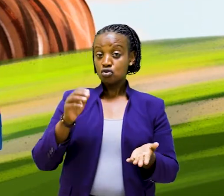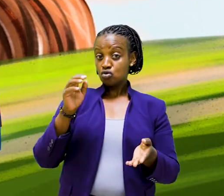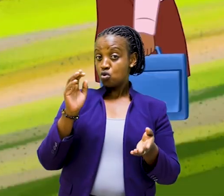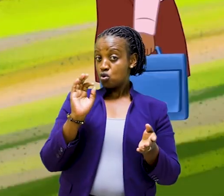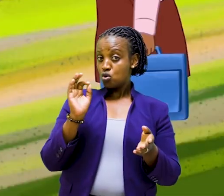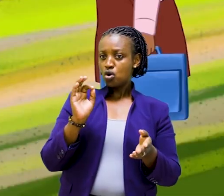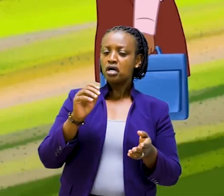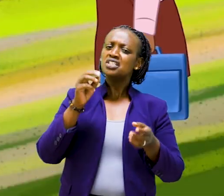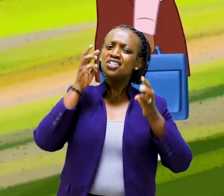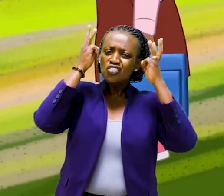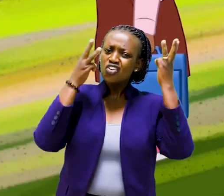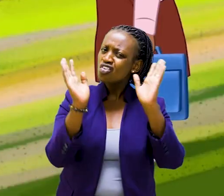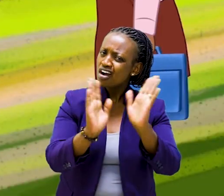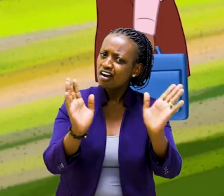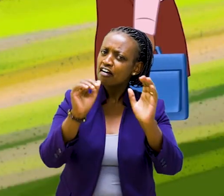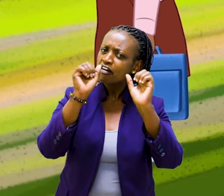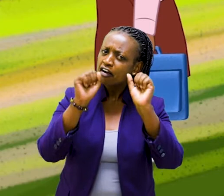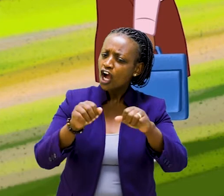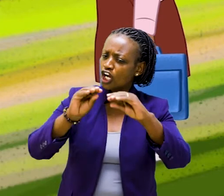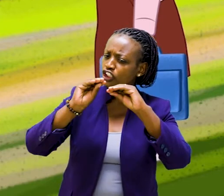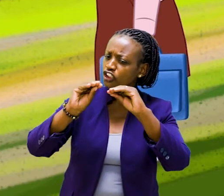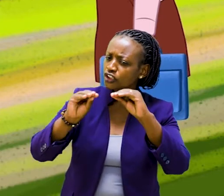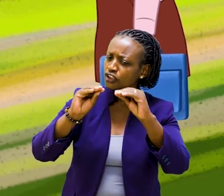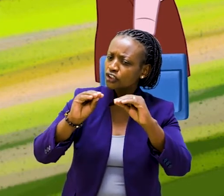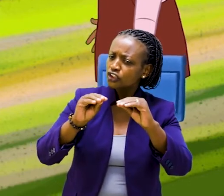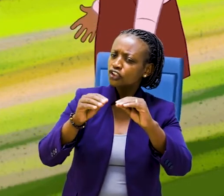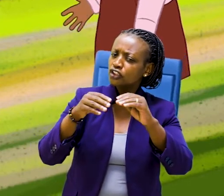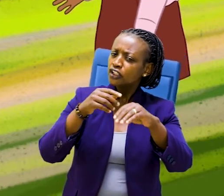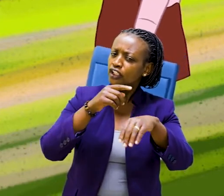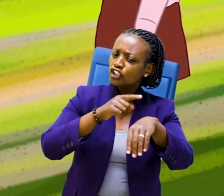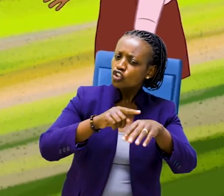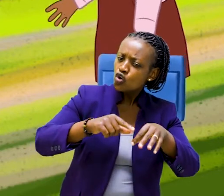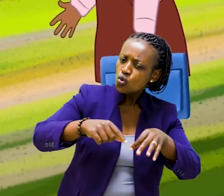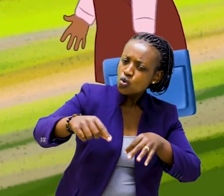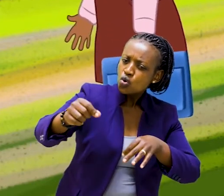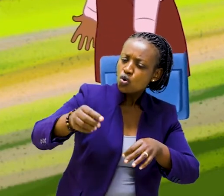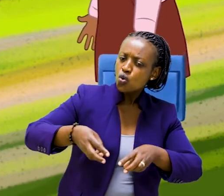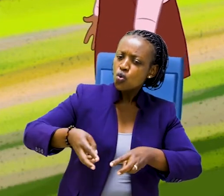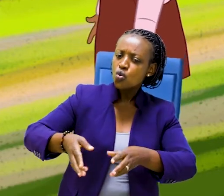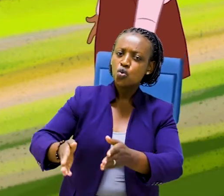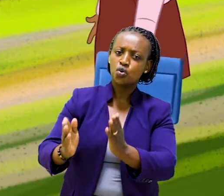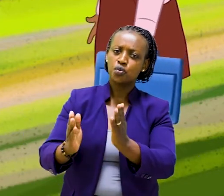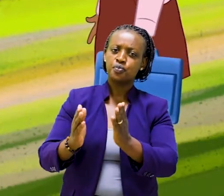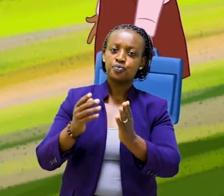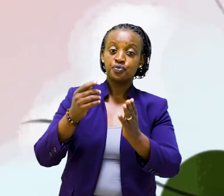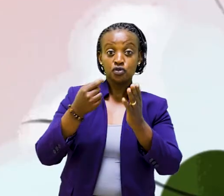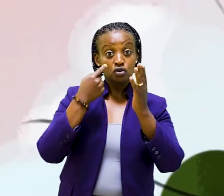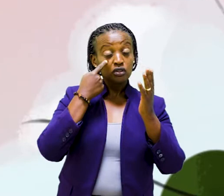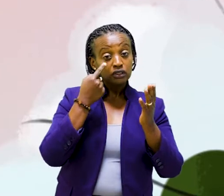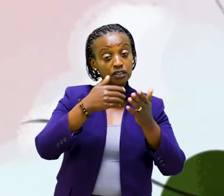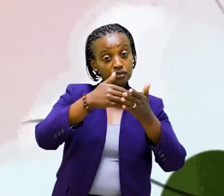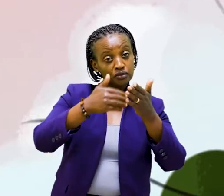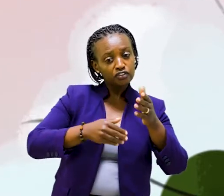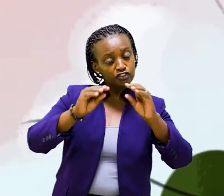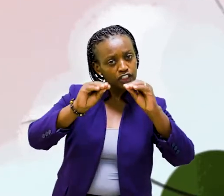me? Oh, don't worry. I will teach you along the way. Thank you, Miss Clark.